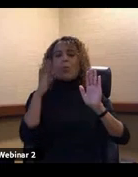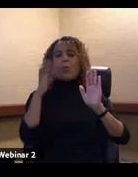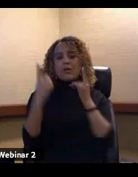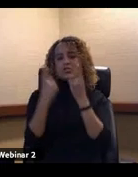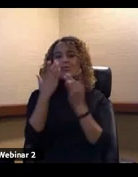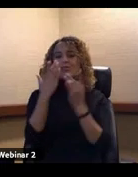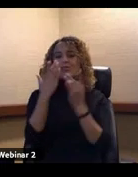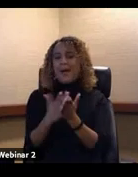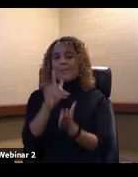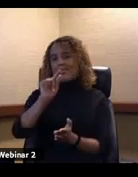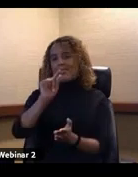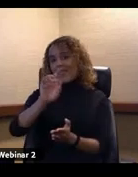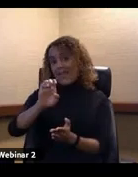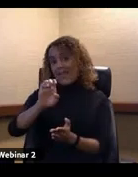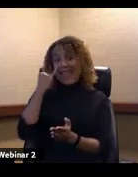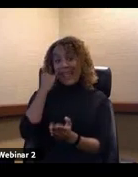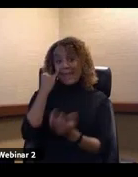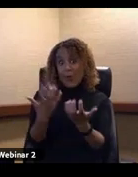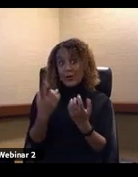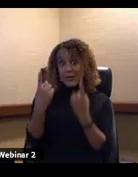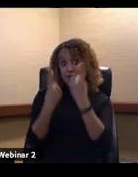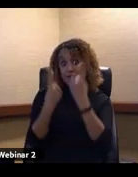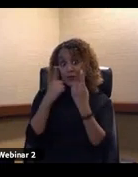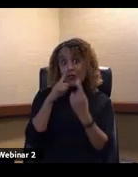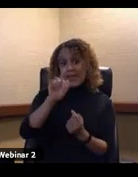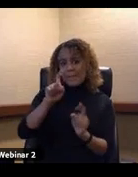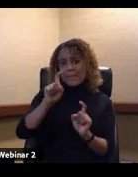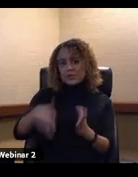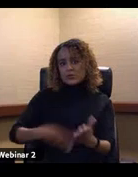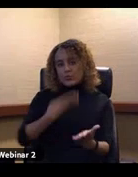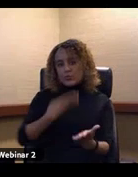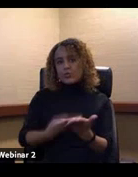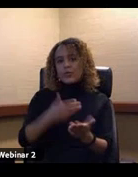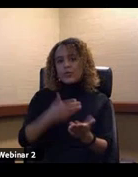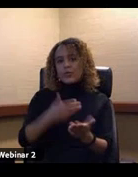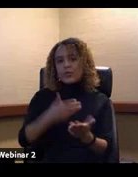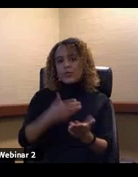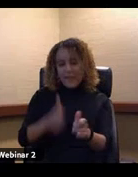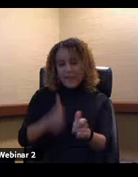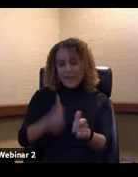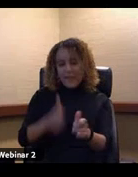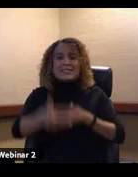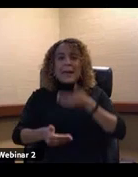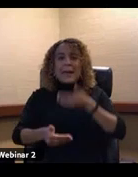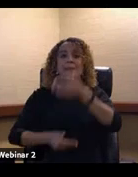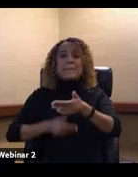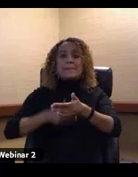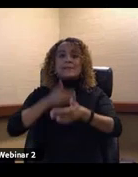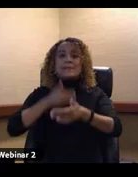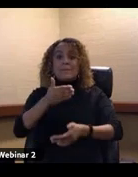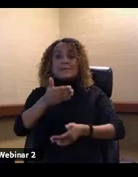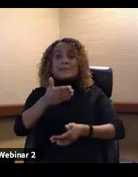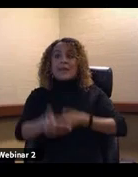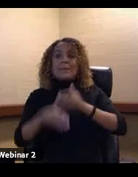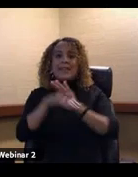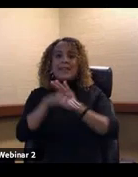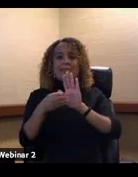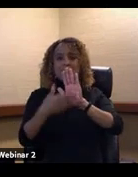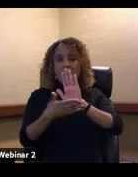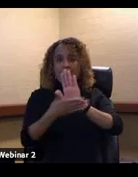late applications. To even be considered, the applicant must prove they followed the steps as described in the solicitation